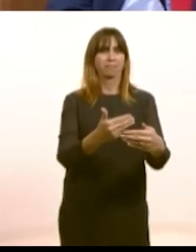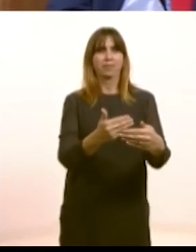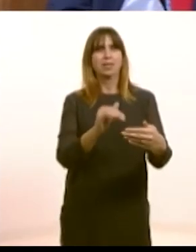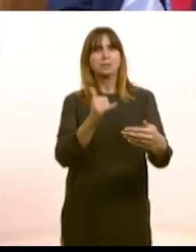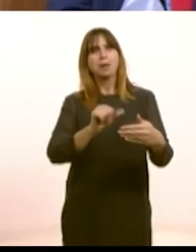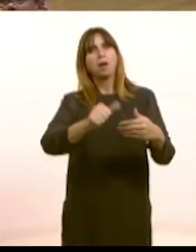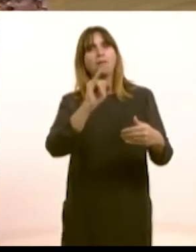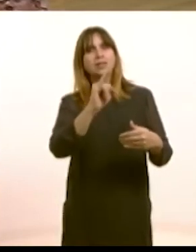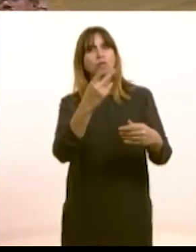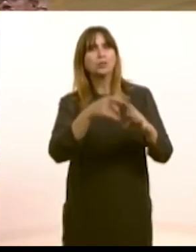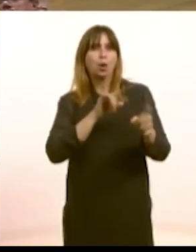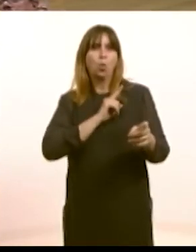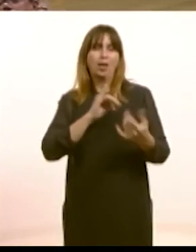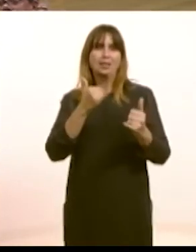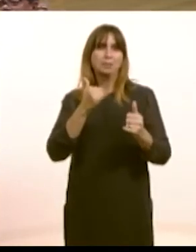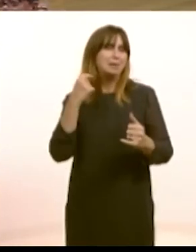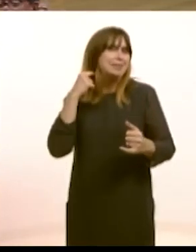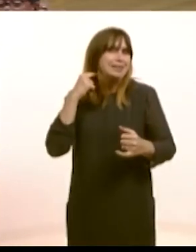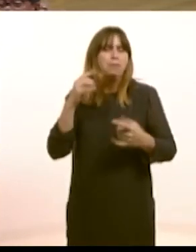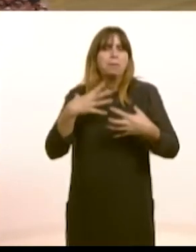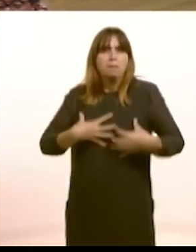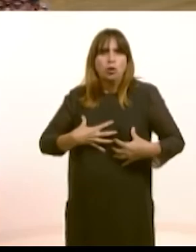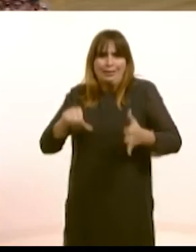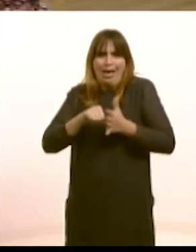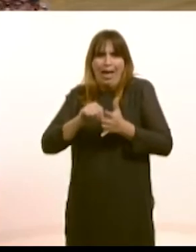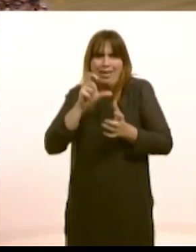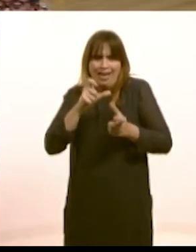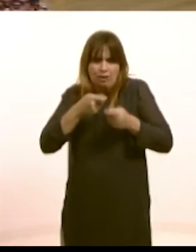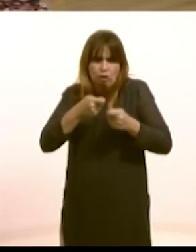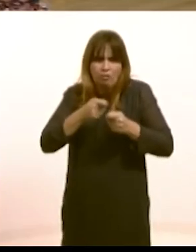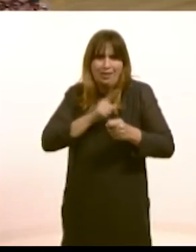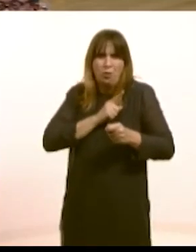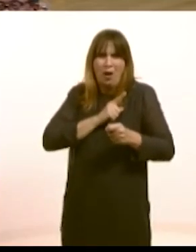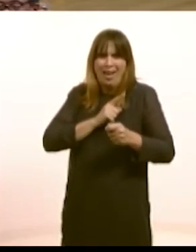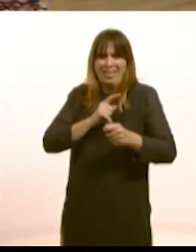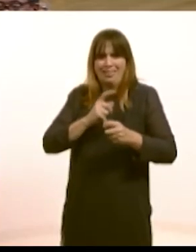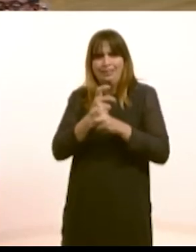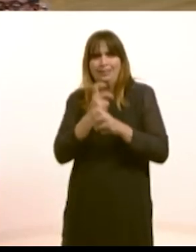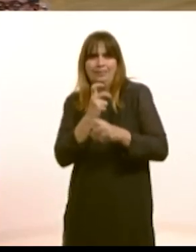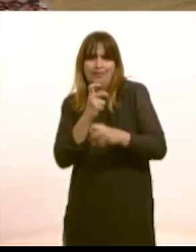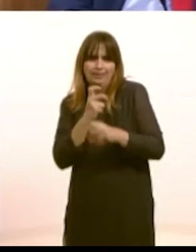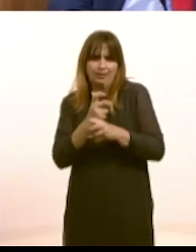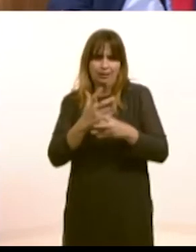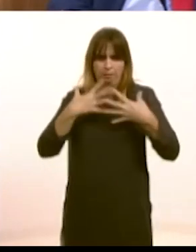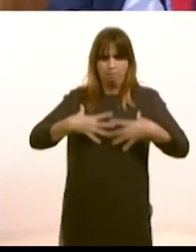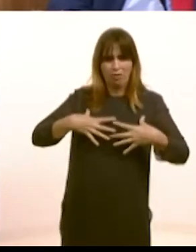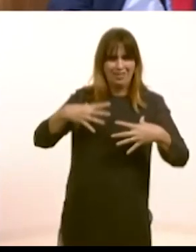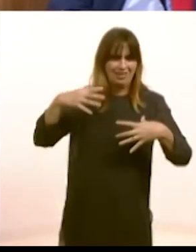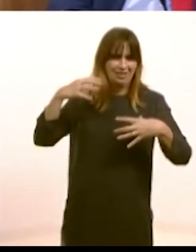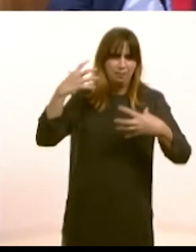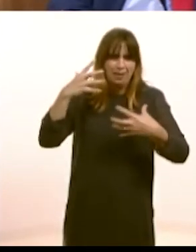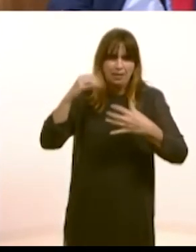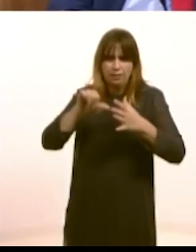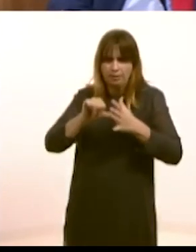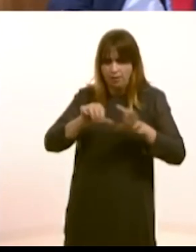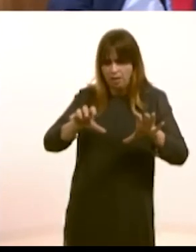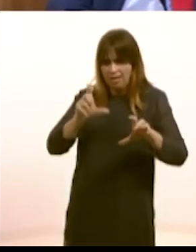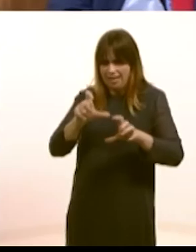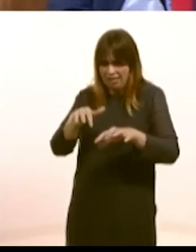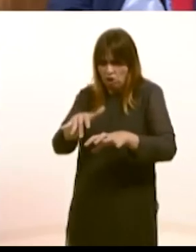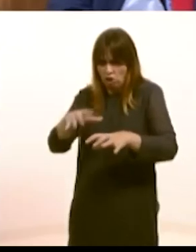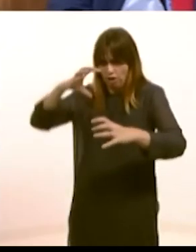position in the body, and indeed the need to look very carefully at having the most targeted treatment for the individual. If you're an